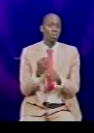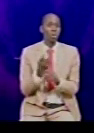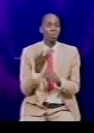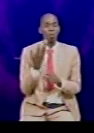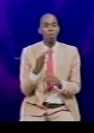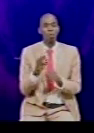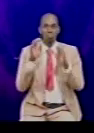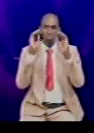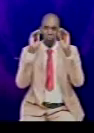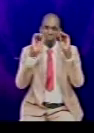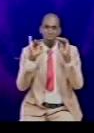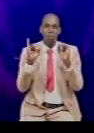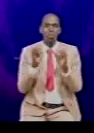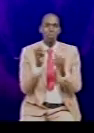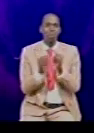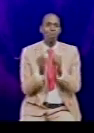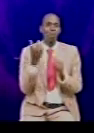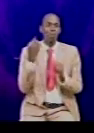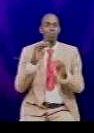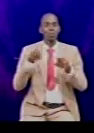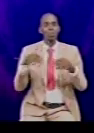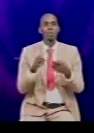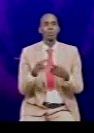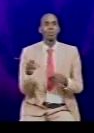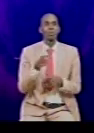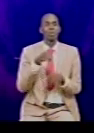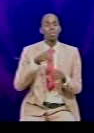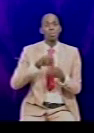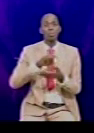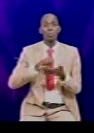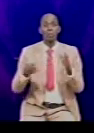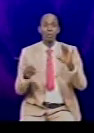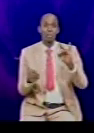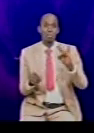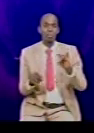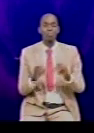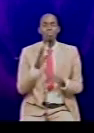you." Verse 18.